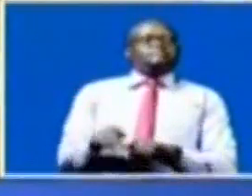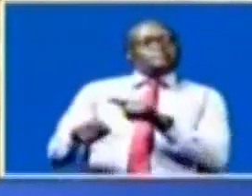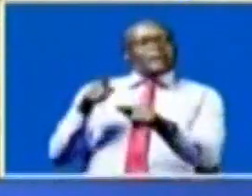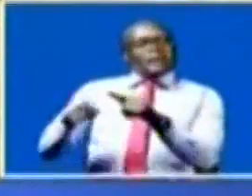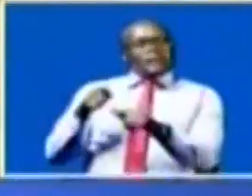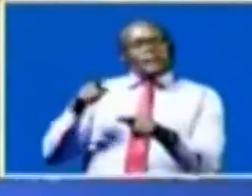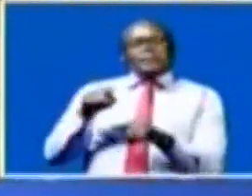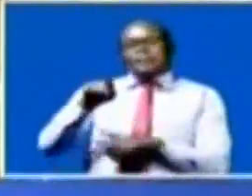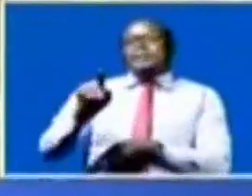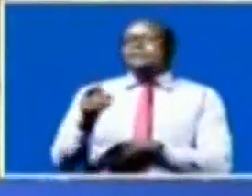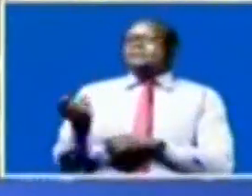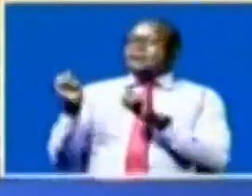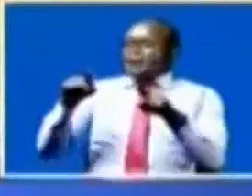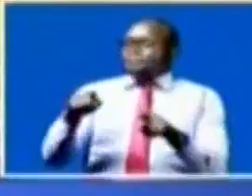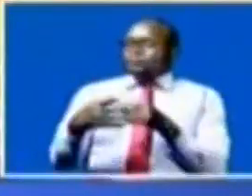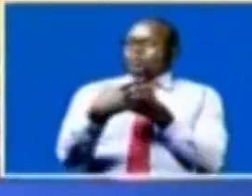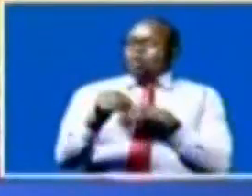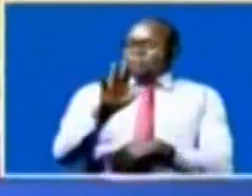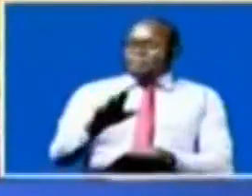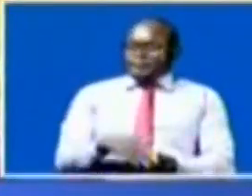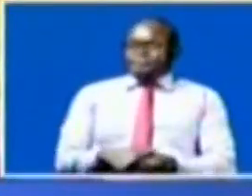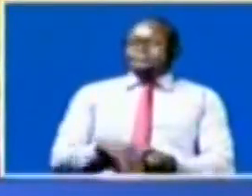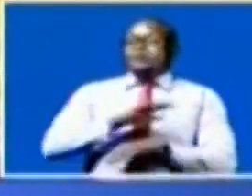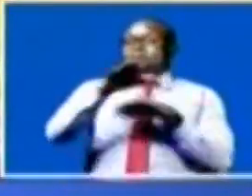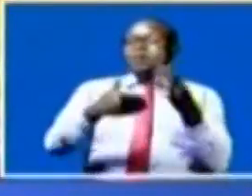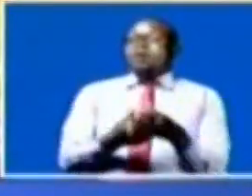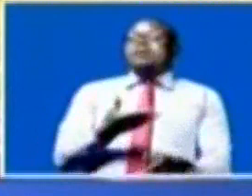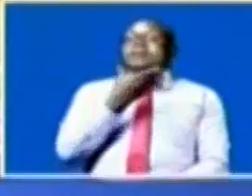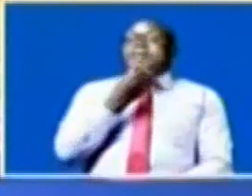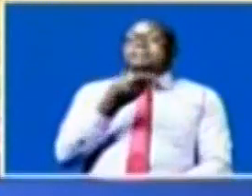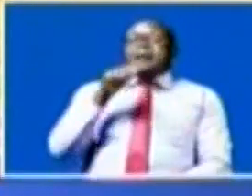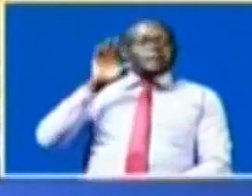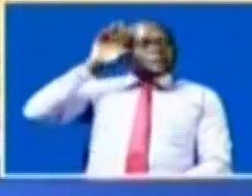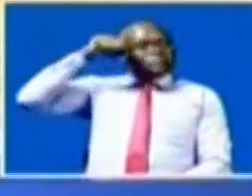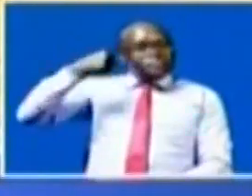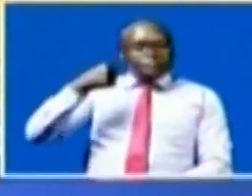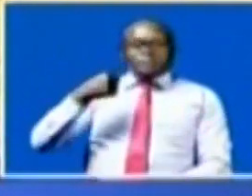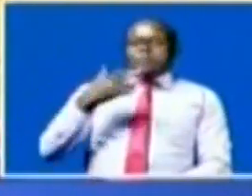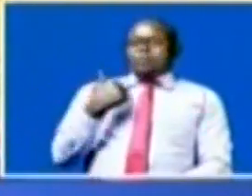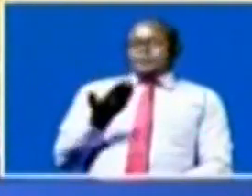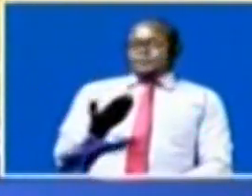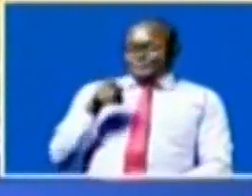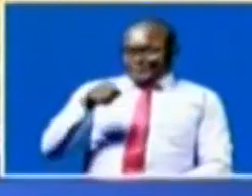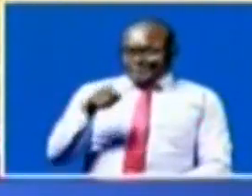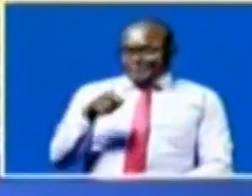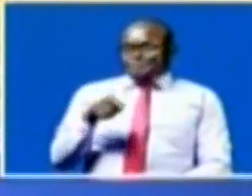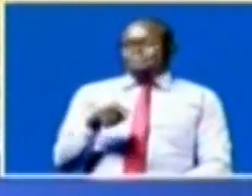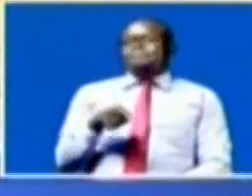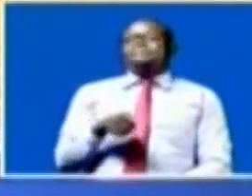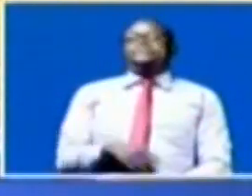farm is a dopa breeding farm. Madume yote kwa ajili ya tufinyi tunatenga. Alafu hizi